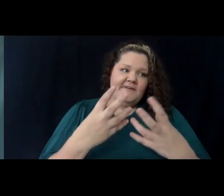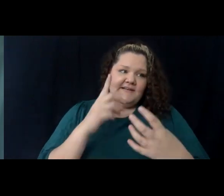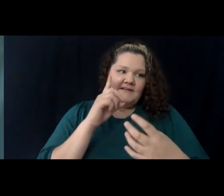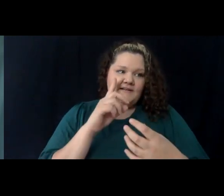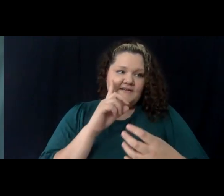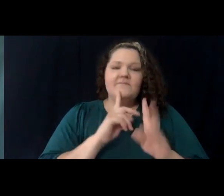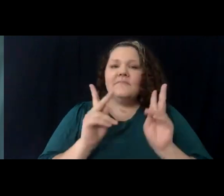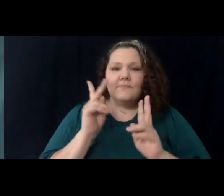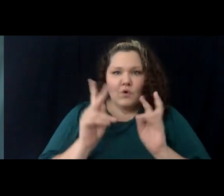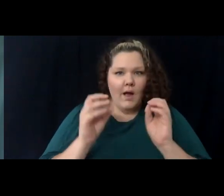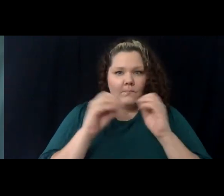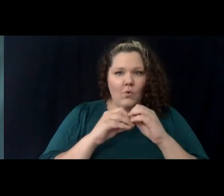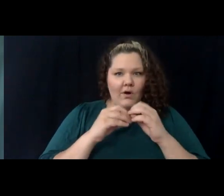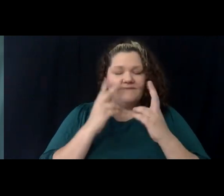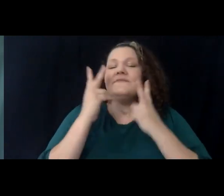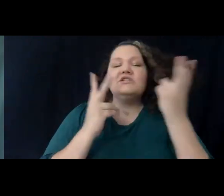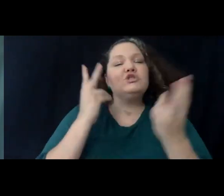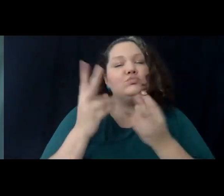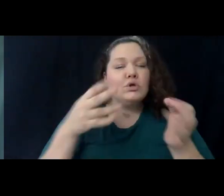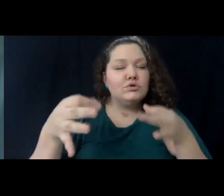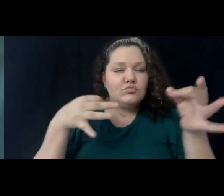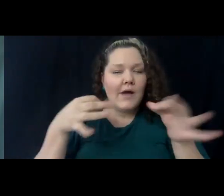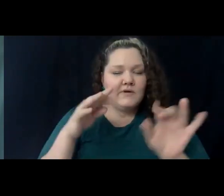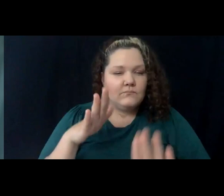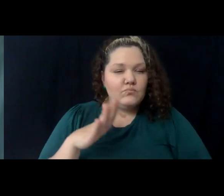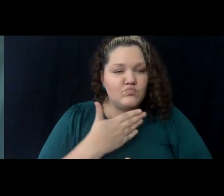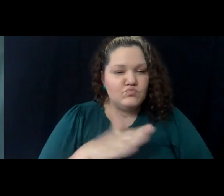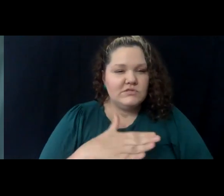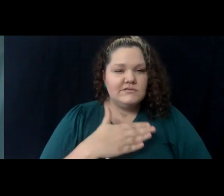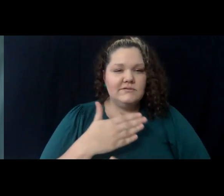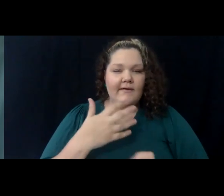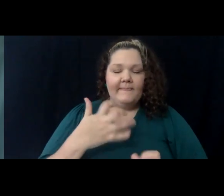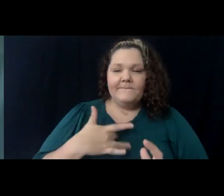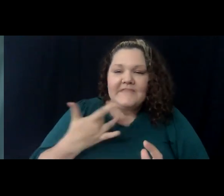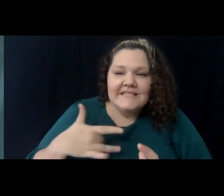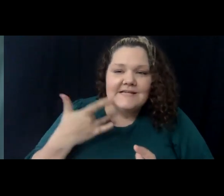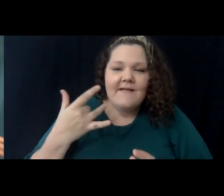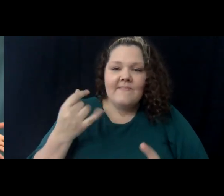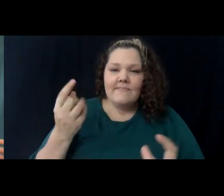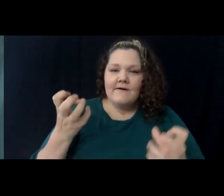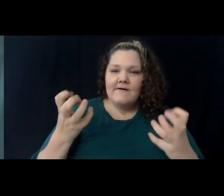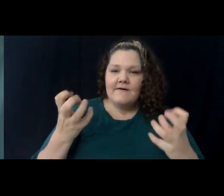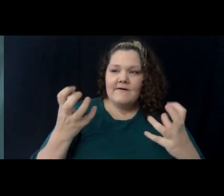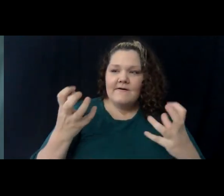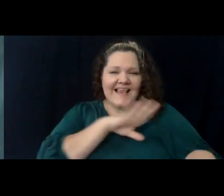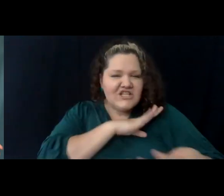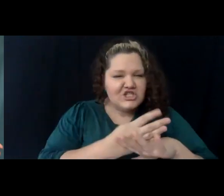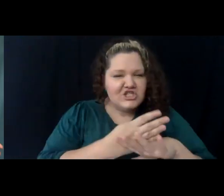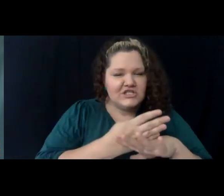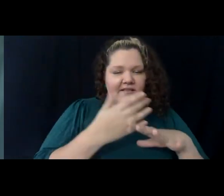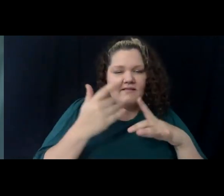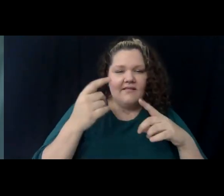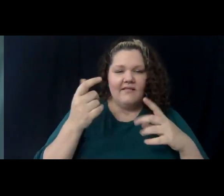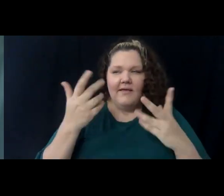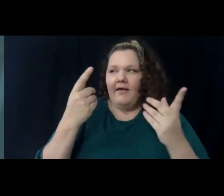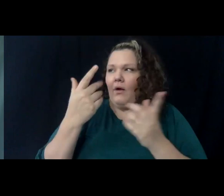captioning music. Huh. And it just, when you see the video, it just changes everything. Parenthesis, there's music, there are a couple music